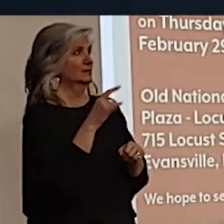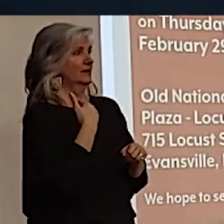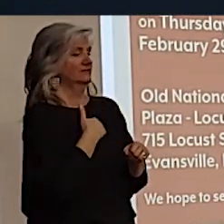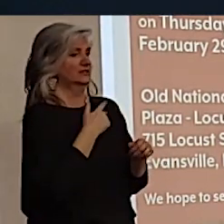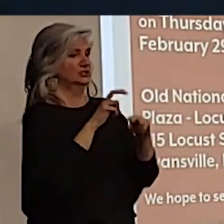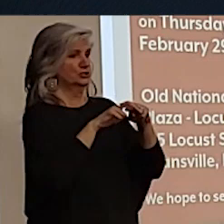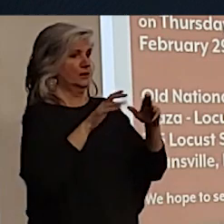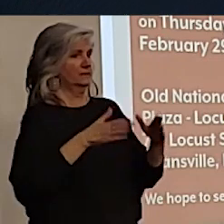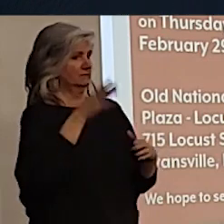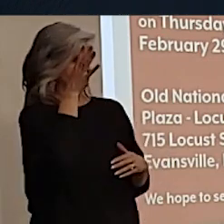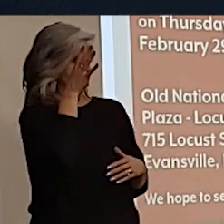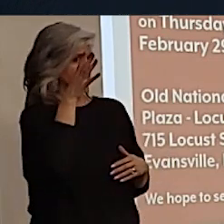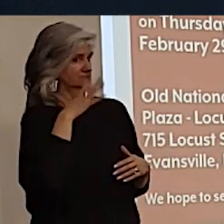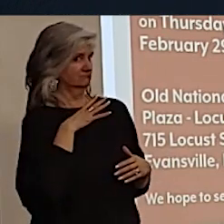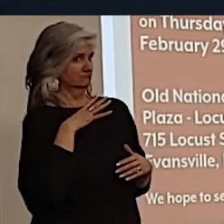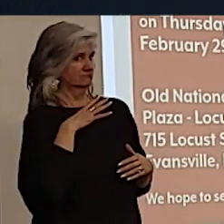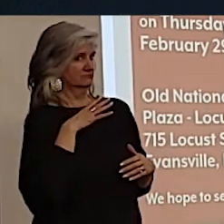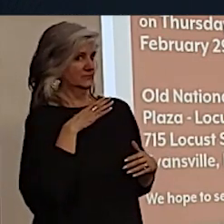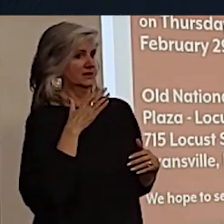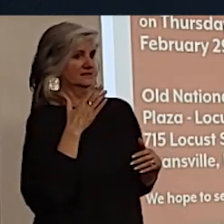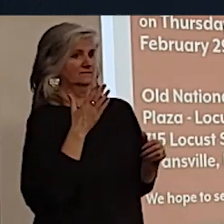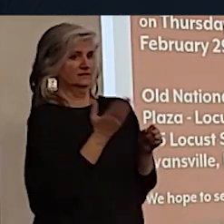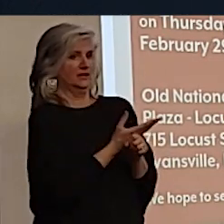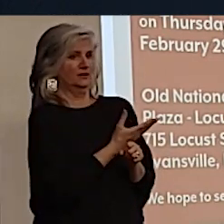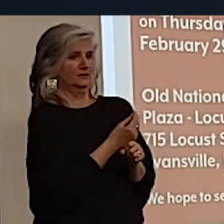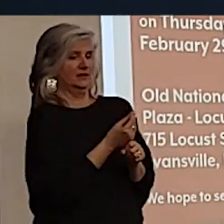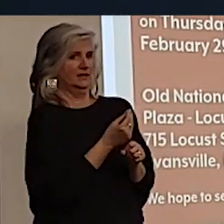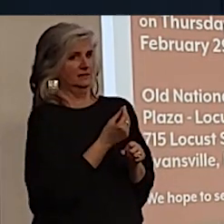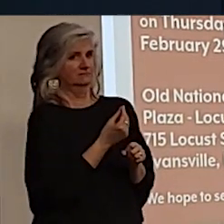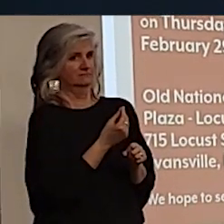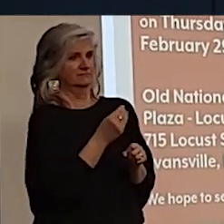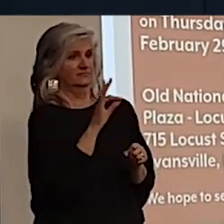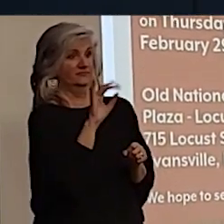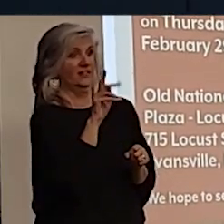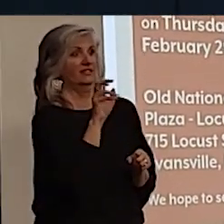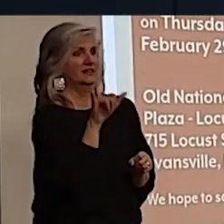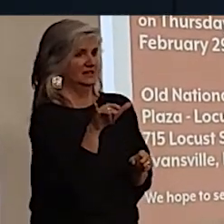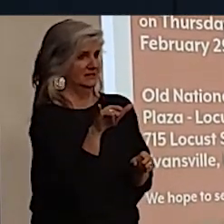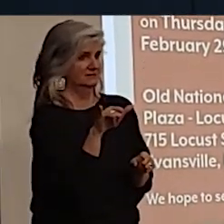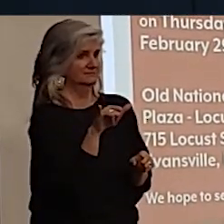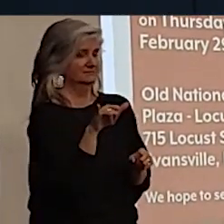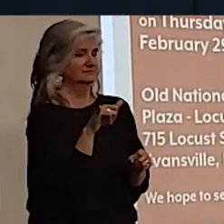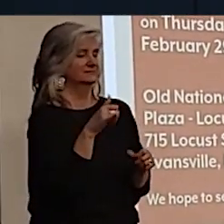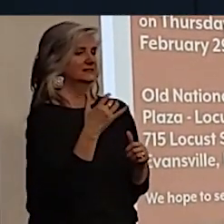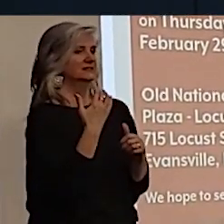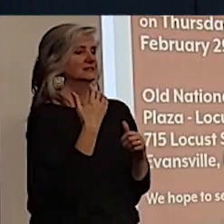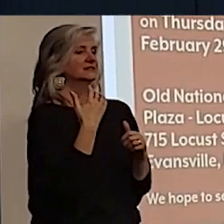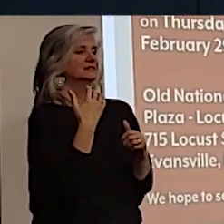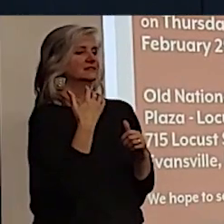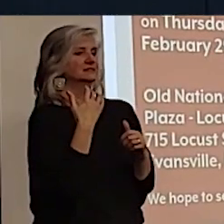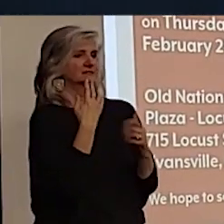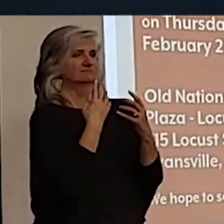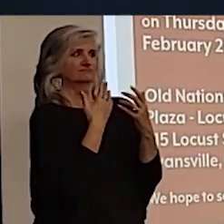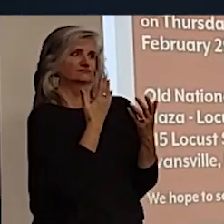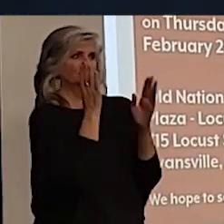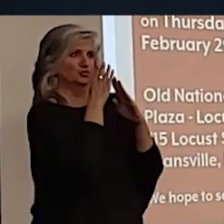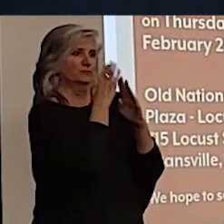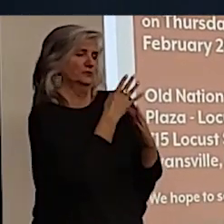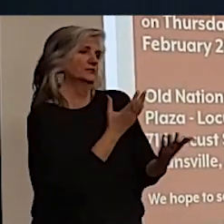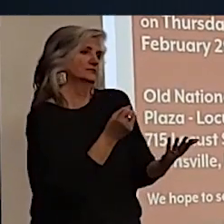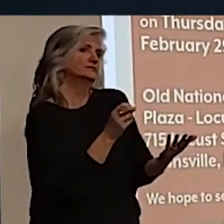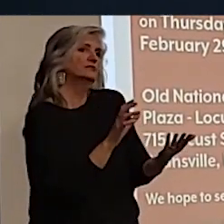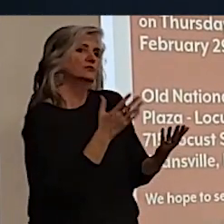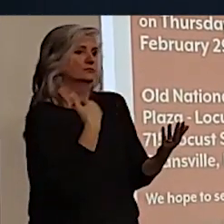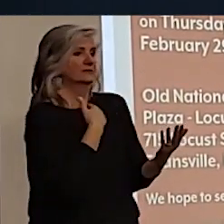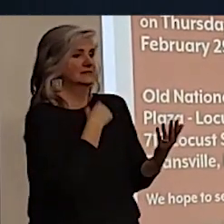of the commission fired and charged with felony counts. So CAC continues to look at the regulatory process, the transparency